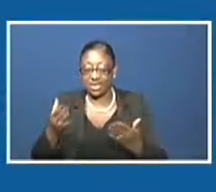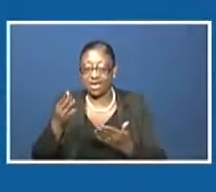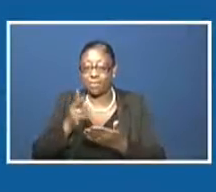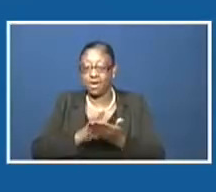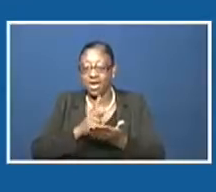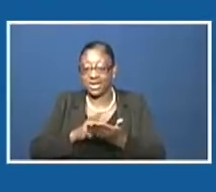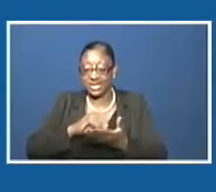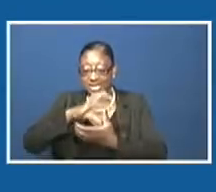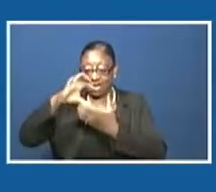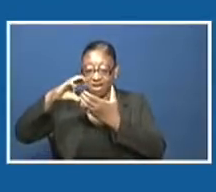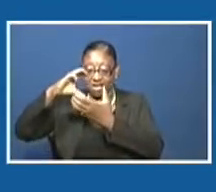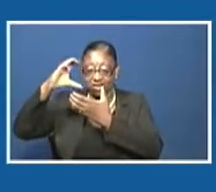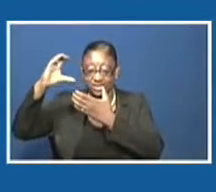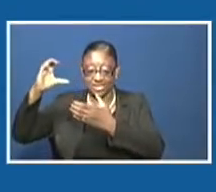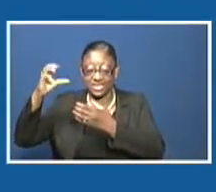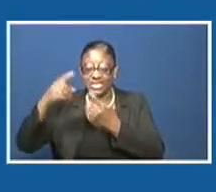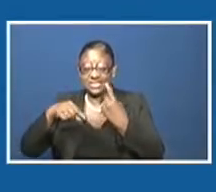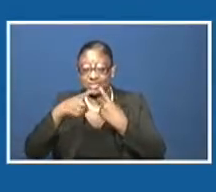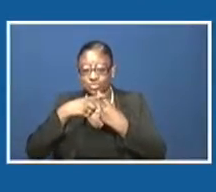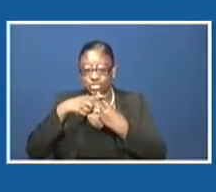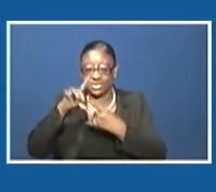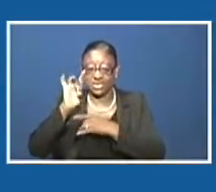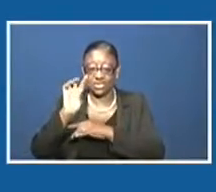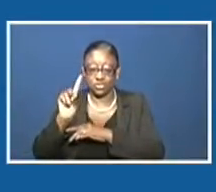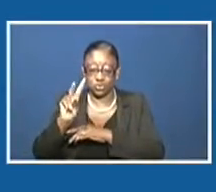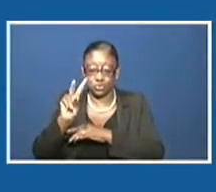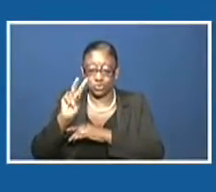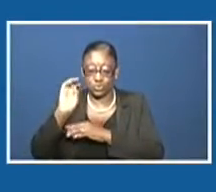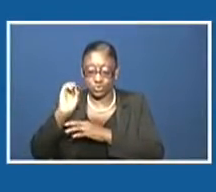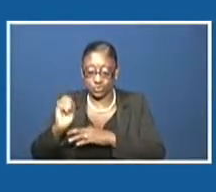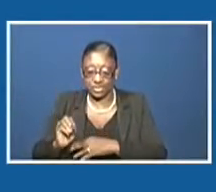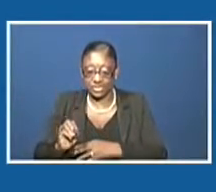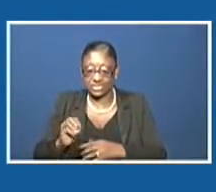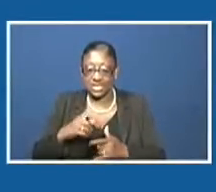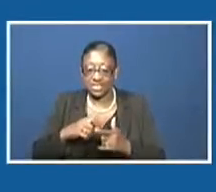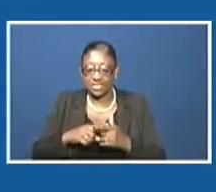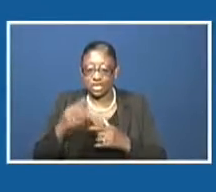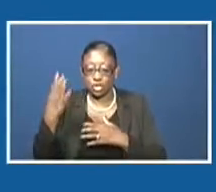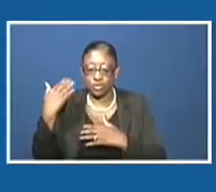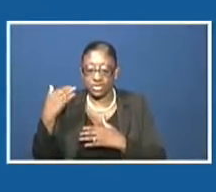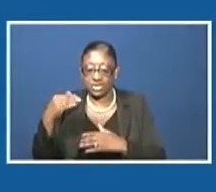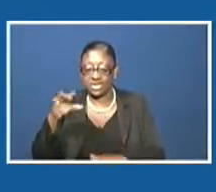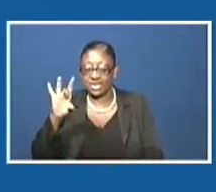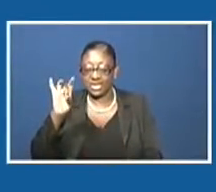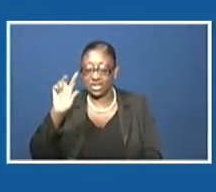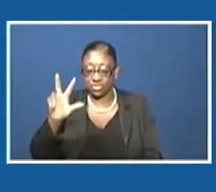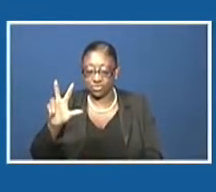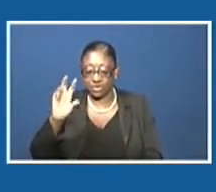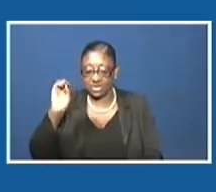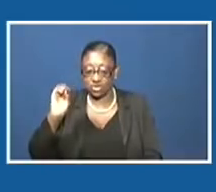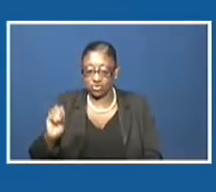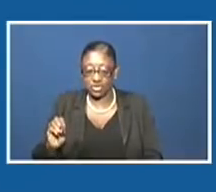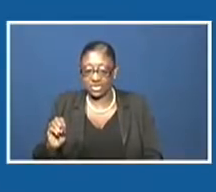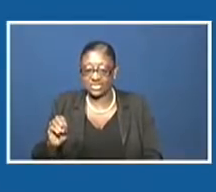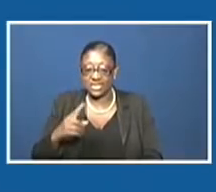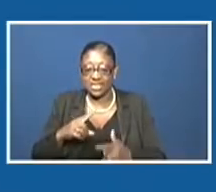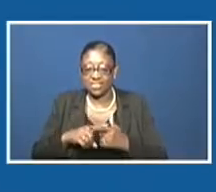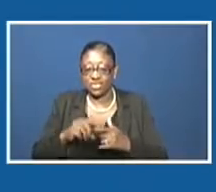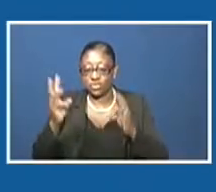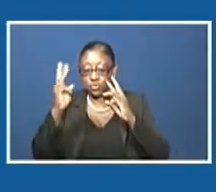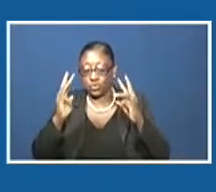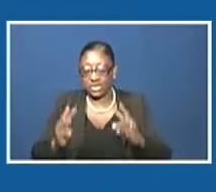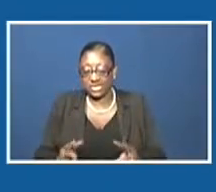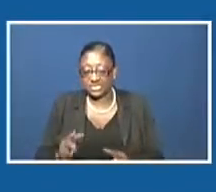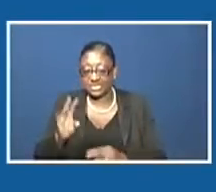partly cloudy conditions, temperature at 82 degrees, relative humidity 83%. We have easterly winds at 7 miles per hour, the barometric